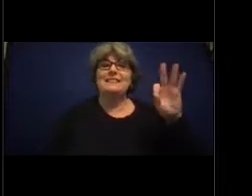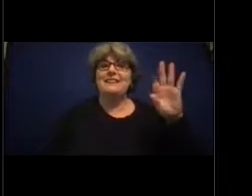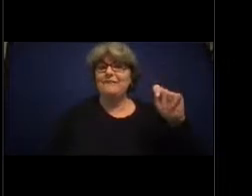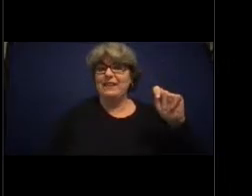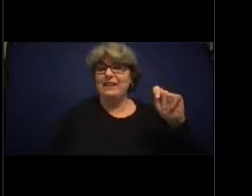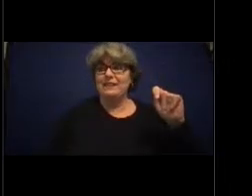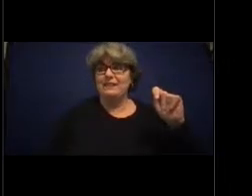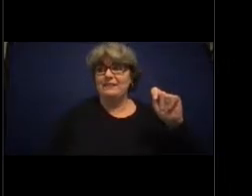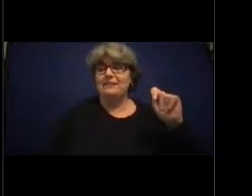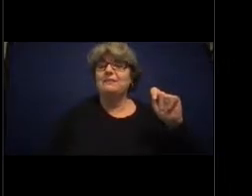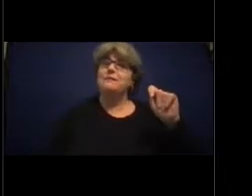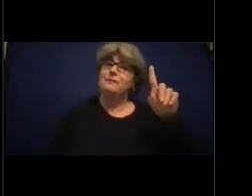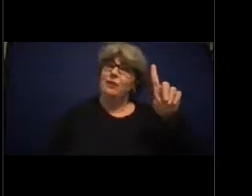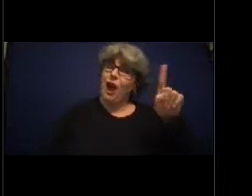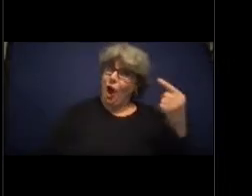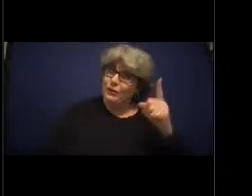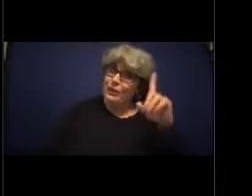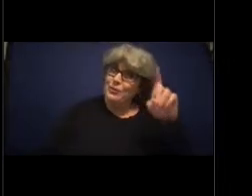pretty deep for diving.